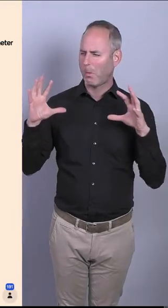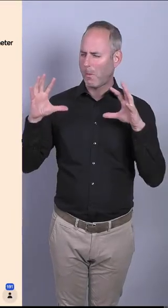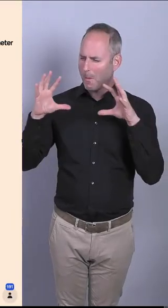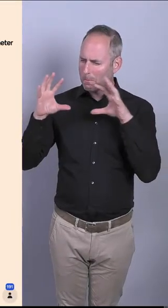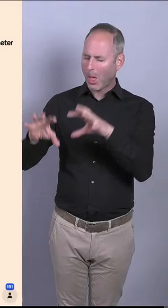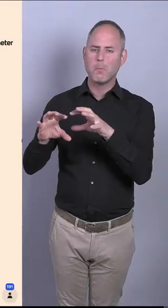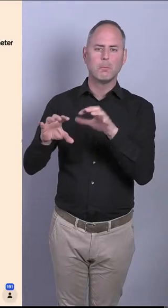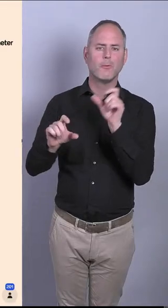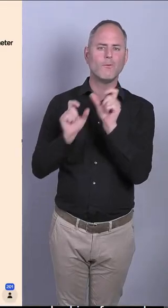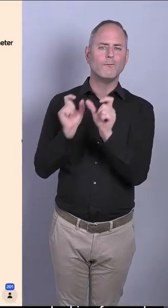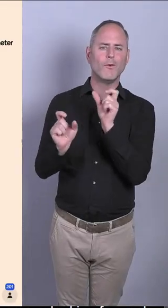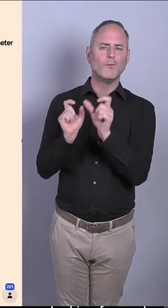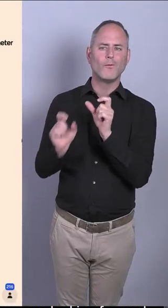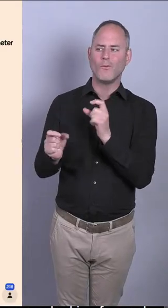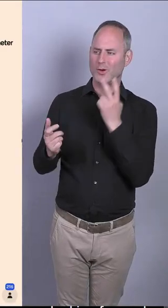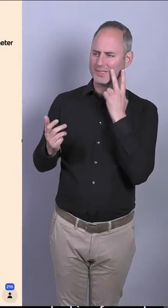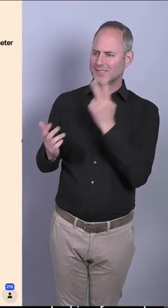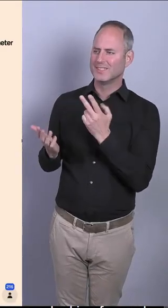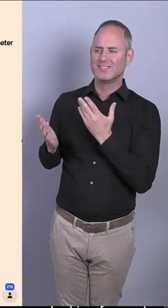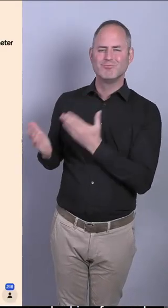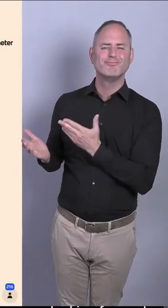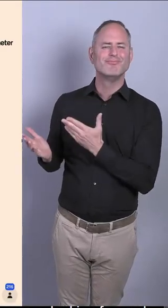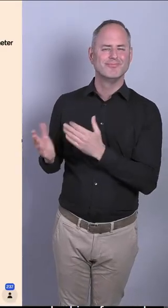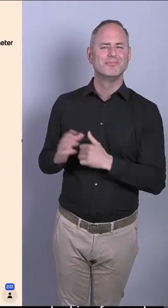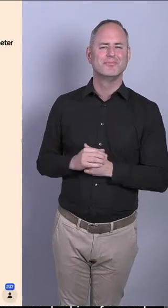with things you can look forward to.